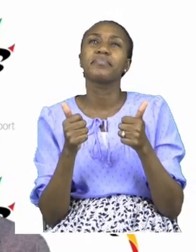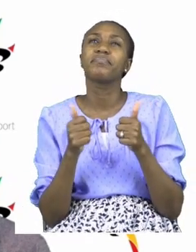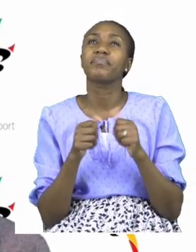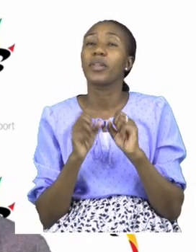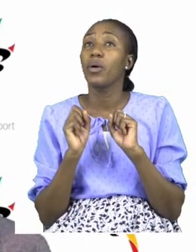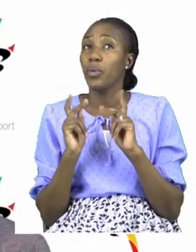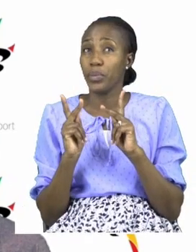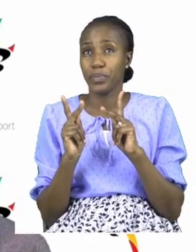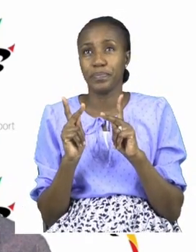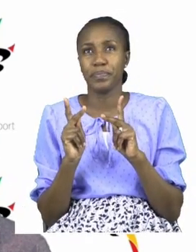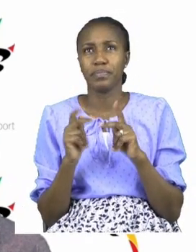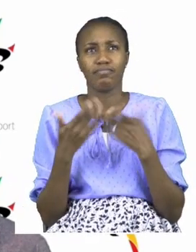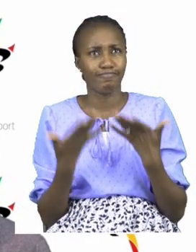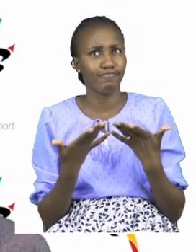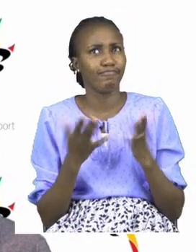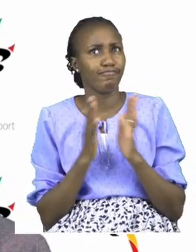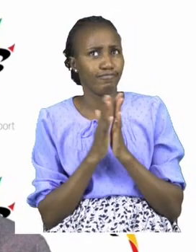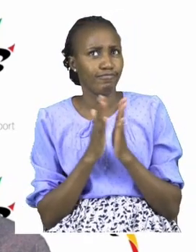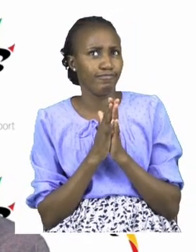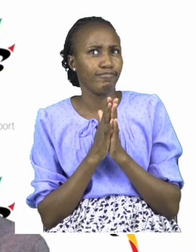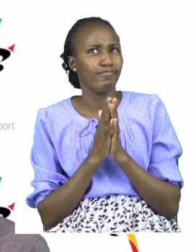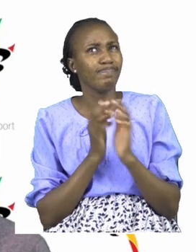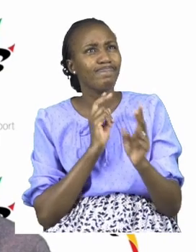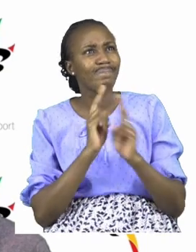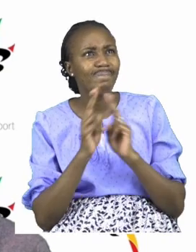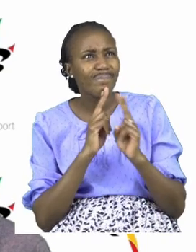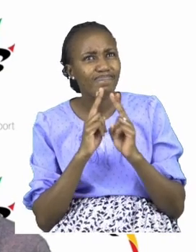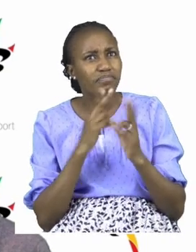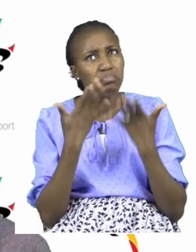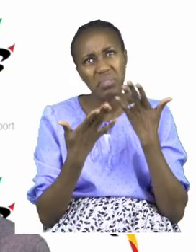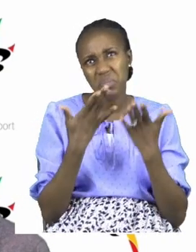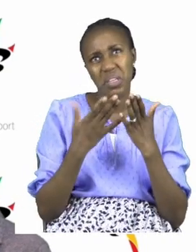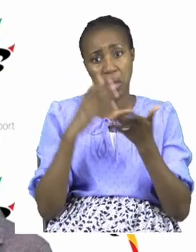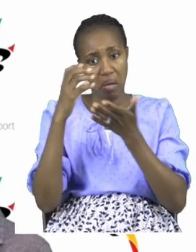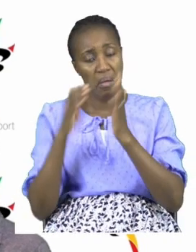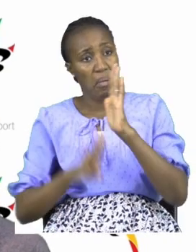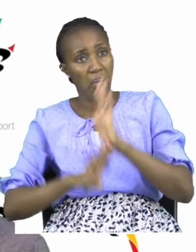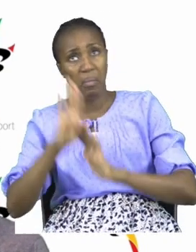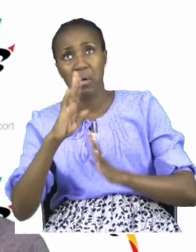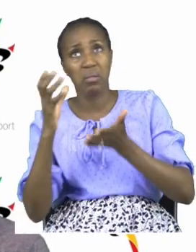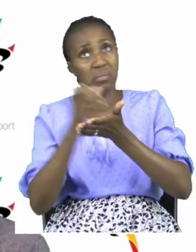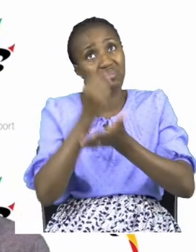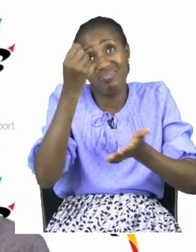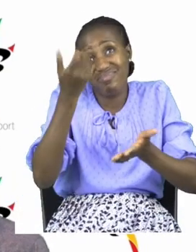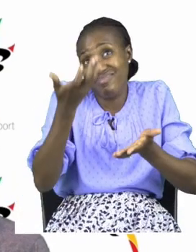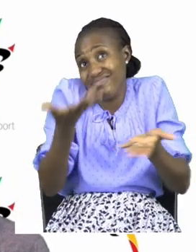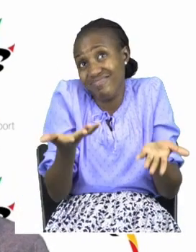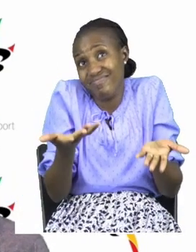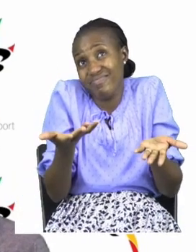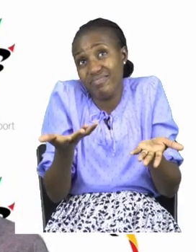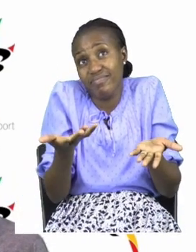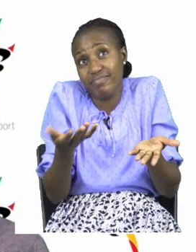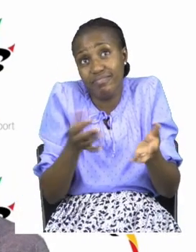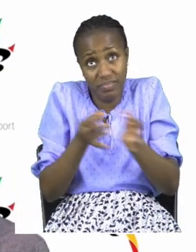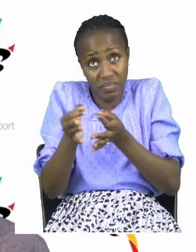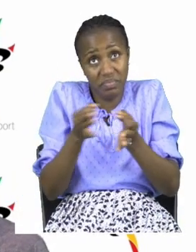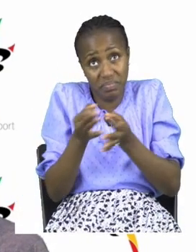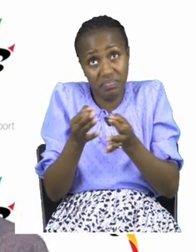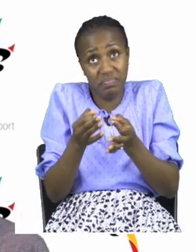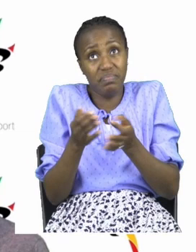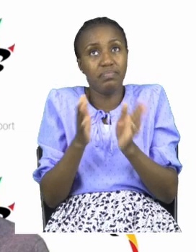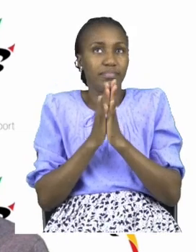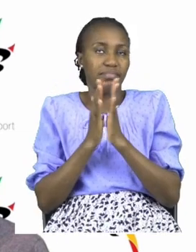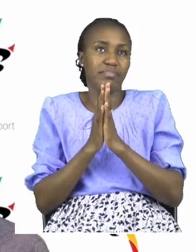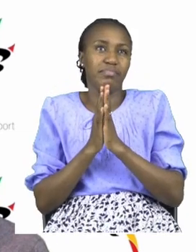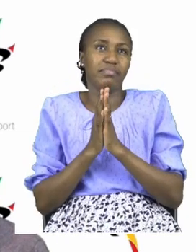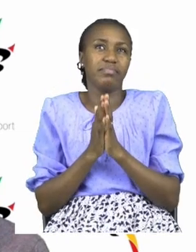So let's talk about some of the successes that you've been experiencing recently. at any level of the sport